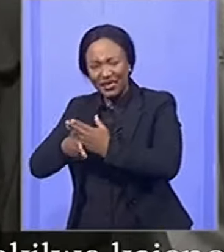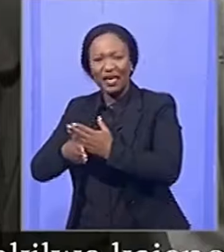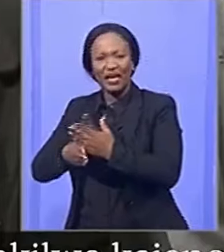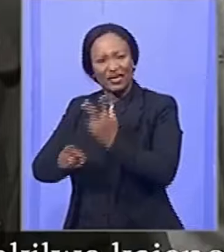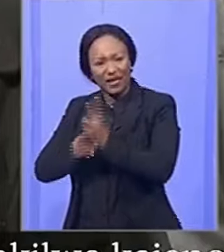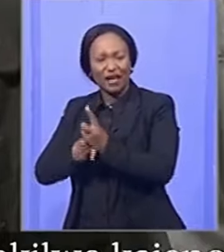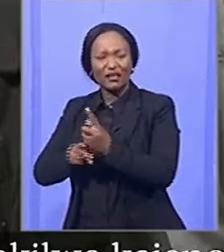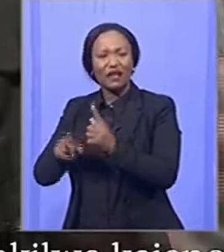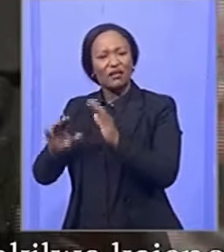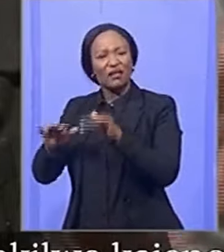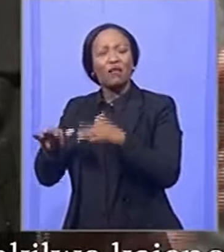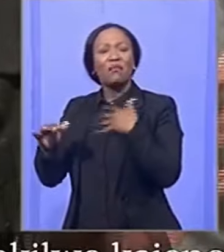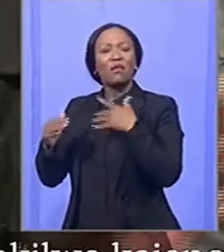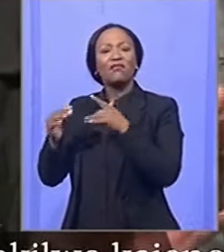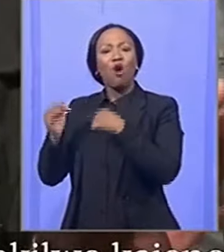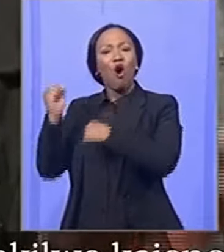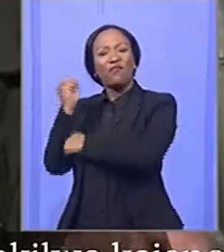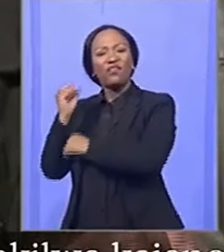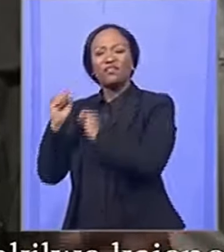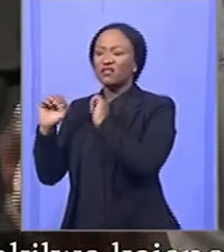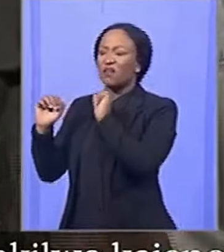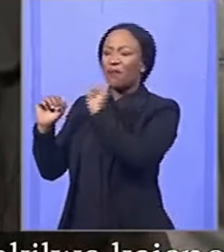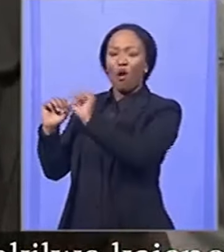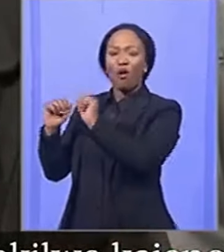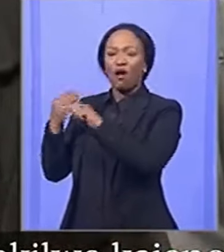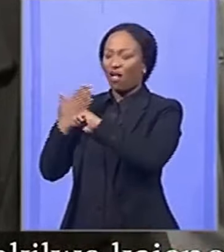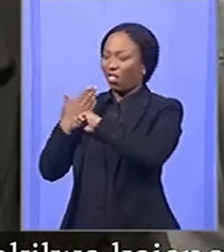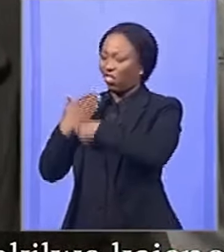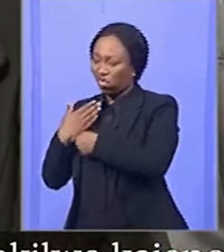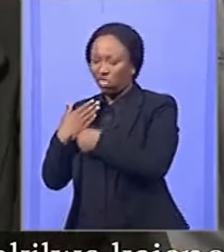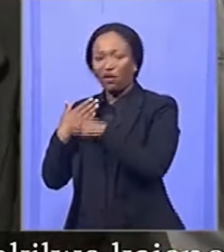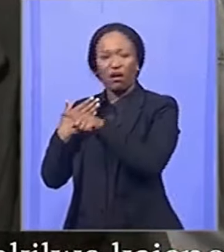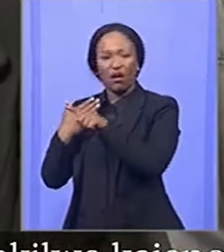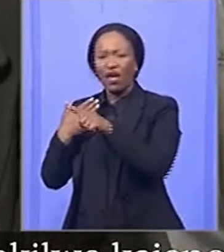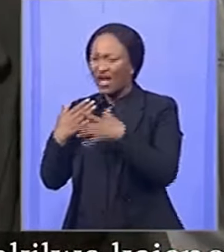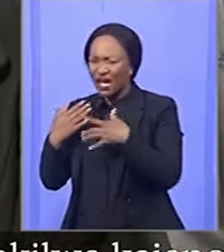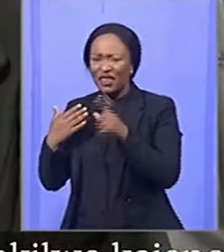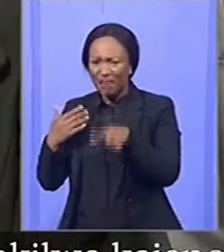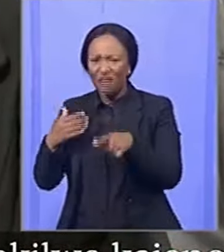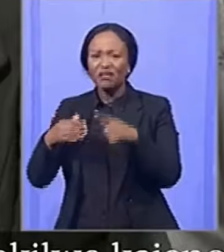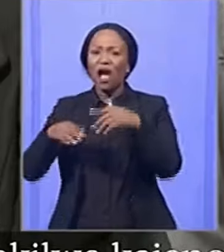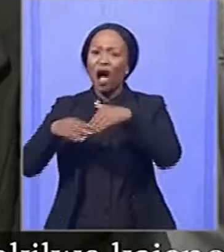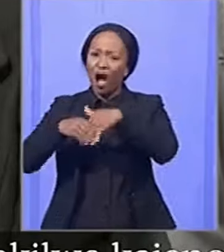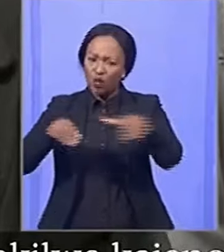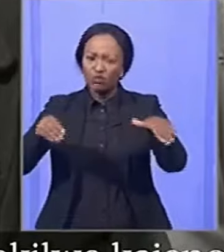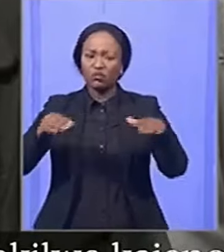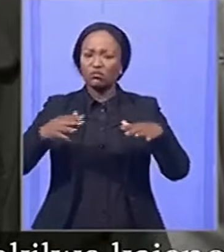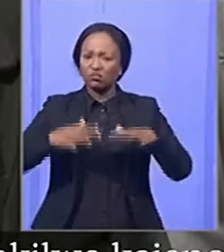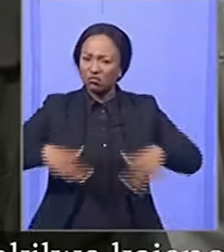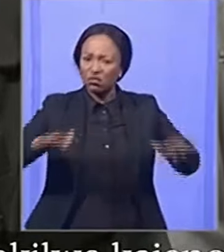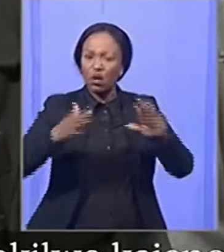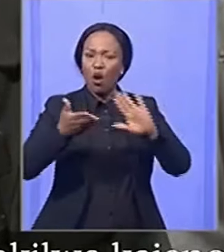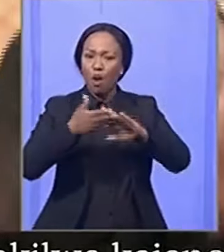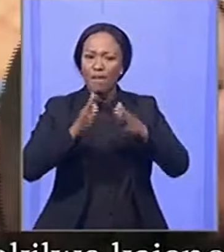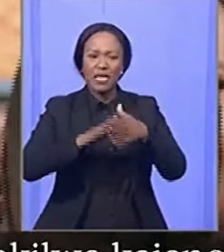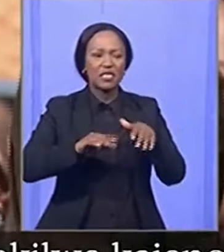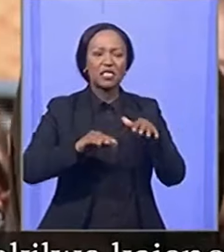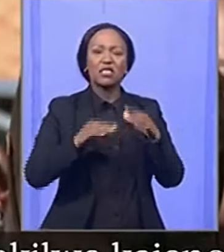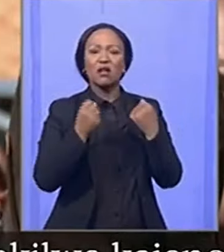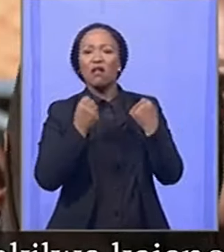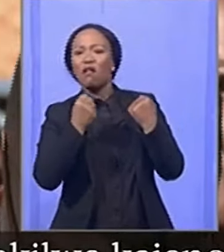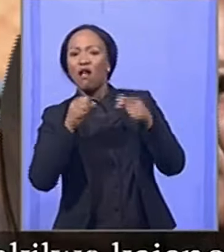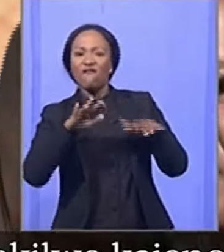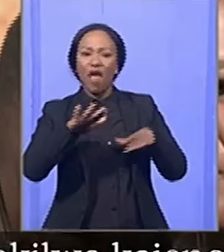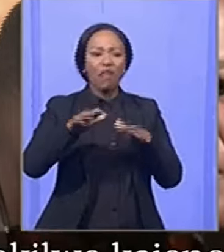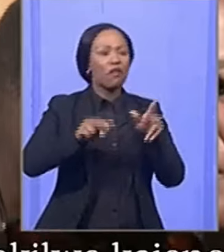di office tsa bona ba kenelle hohle ko man ba patrole ko de we ba patrolana ka teng ke bona e seng okay. Bona